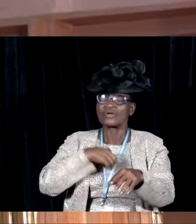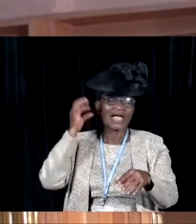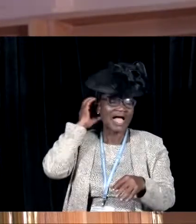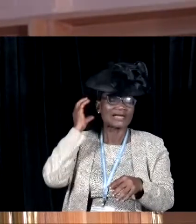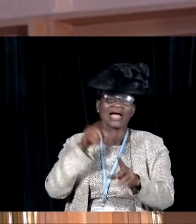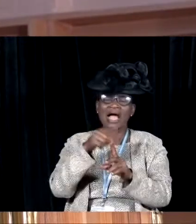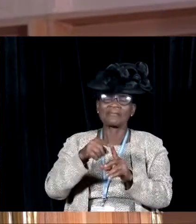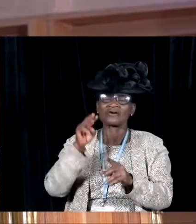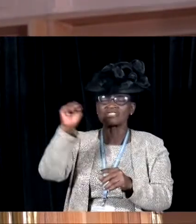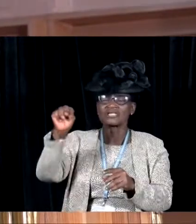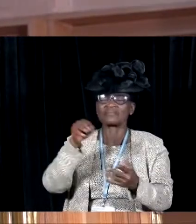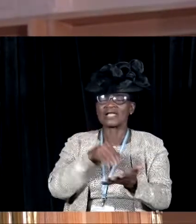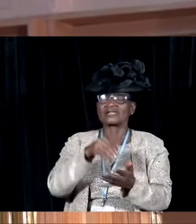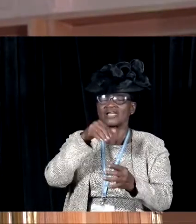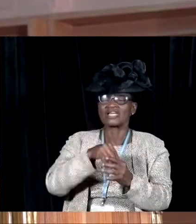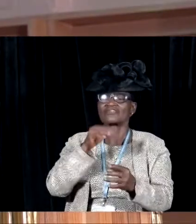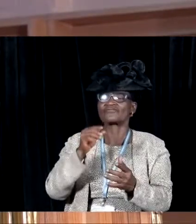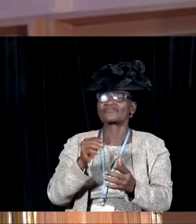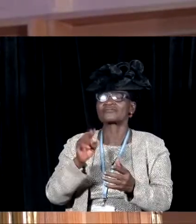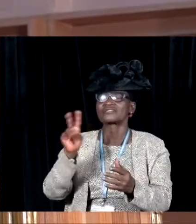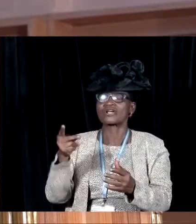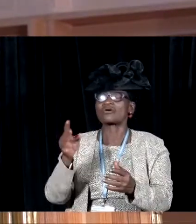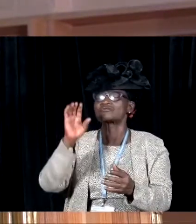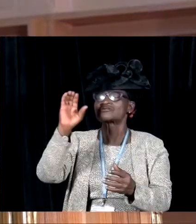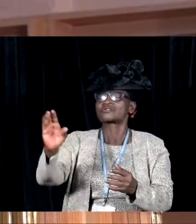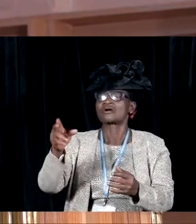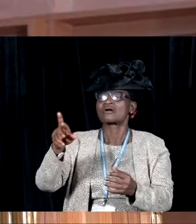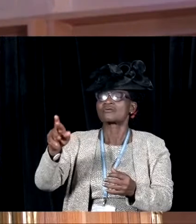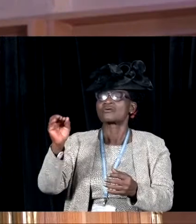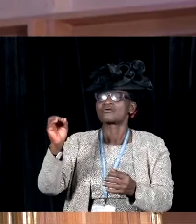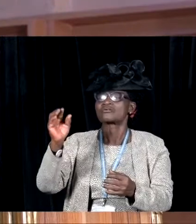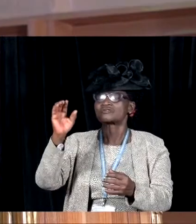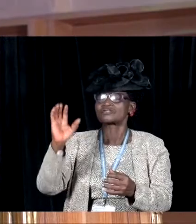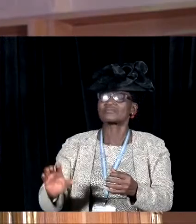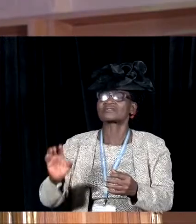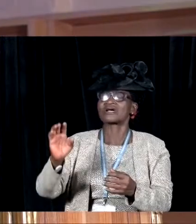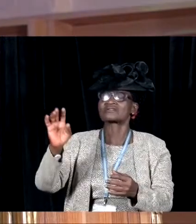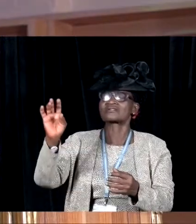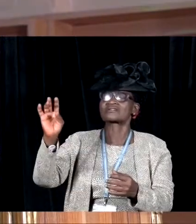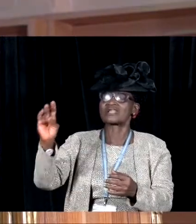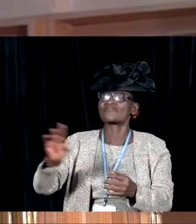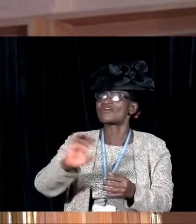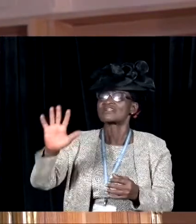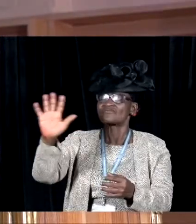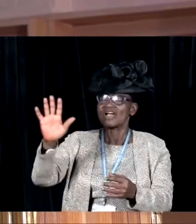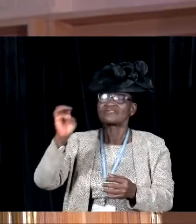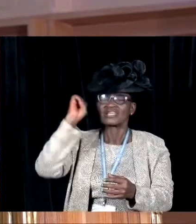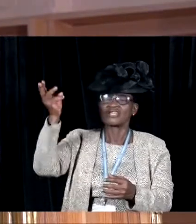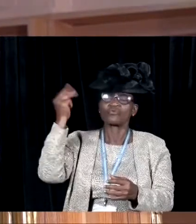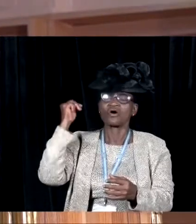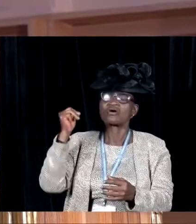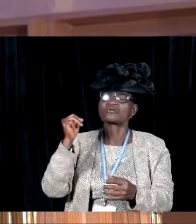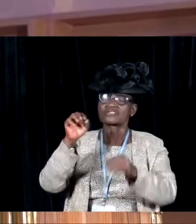again in 2 Chronicles chapter 7, verse 5, 2 Chronicles 7, verse 5, he was able now to